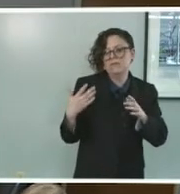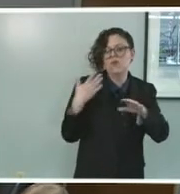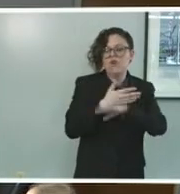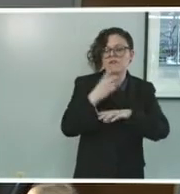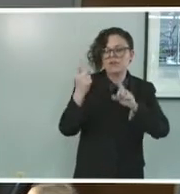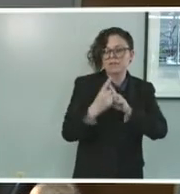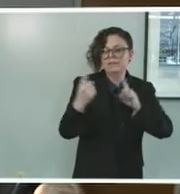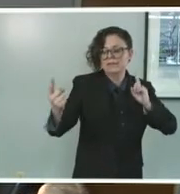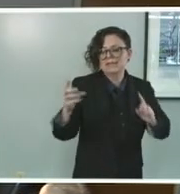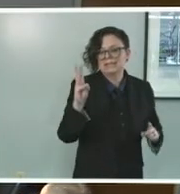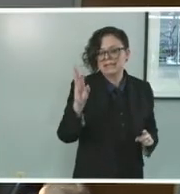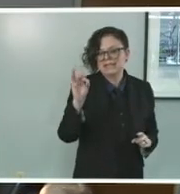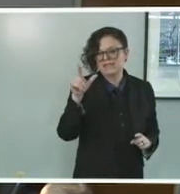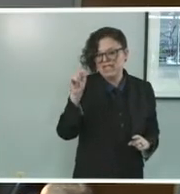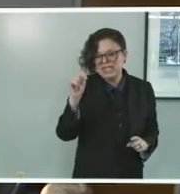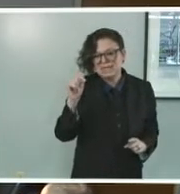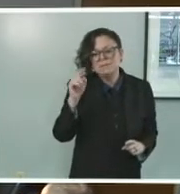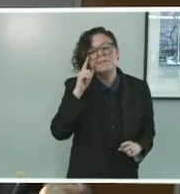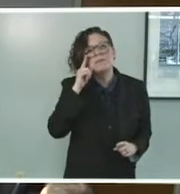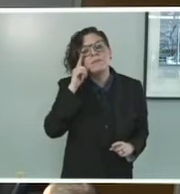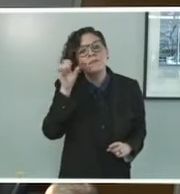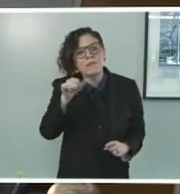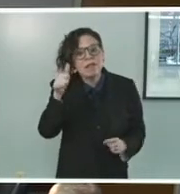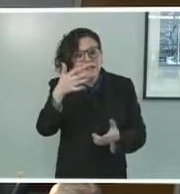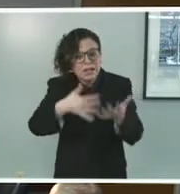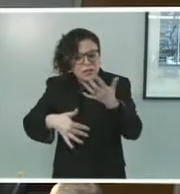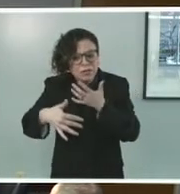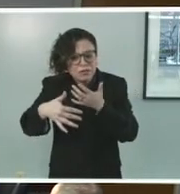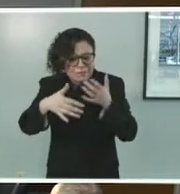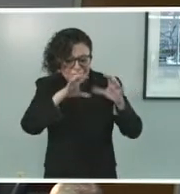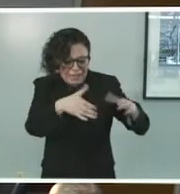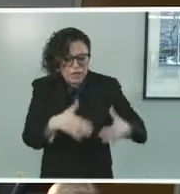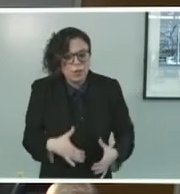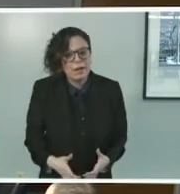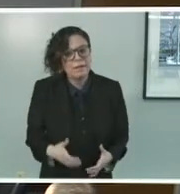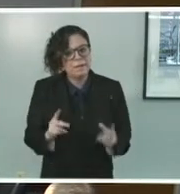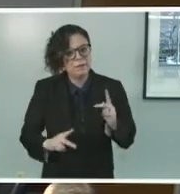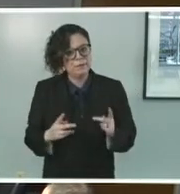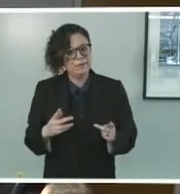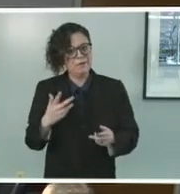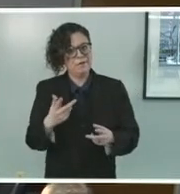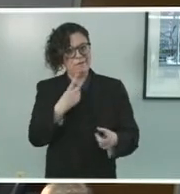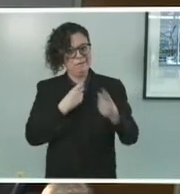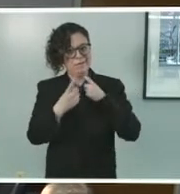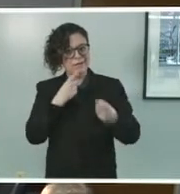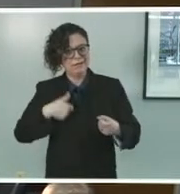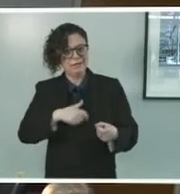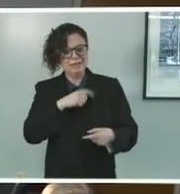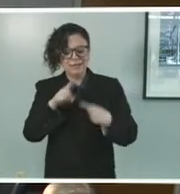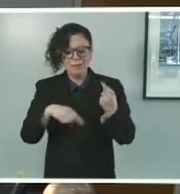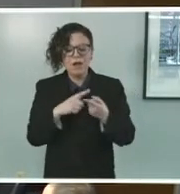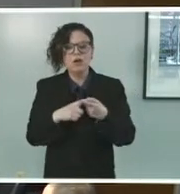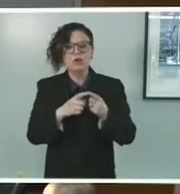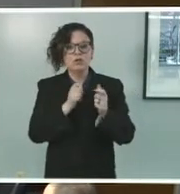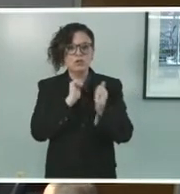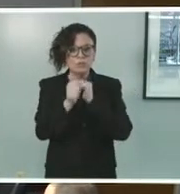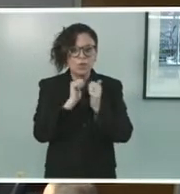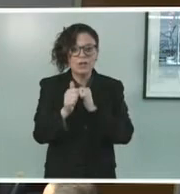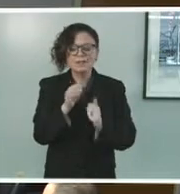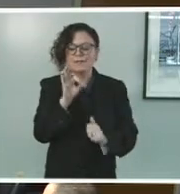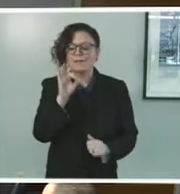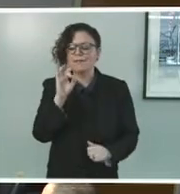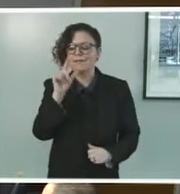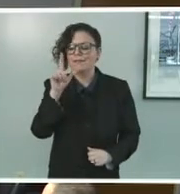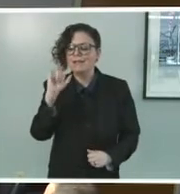Jeff, another category that people talk about is sports and contact sports, playing flag football, playing basketball at the